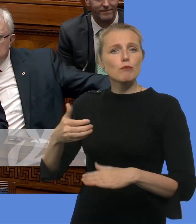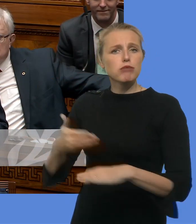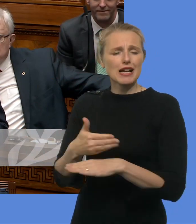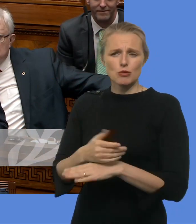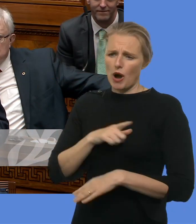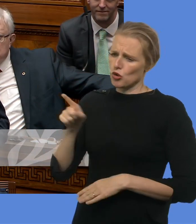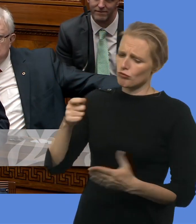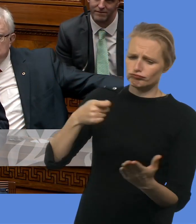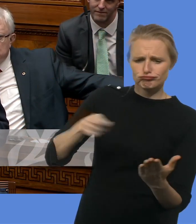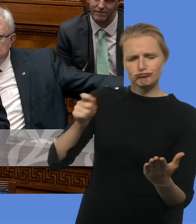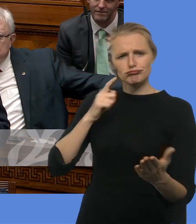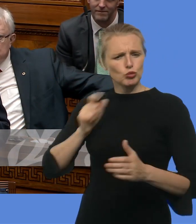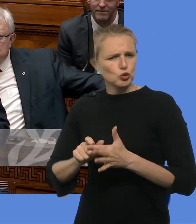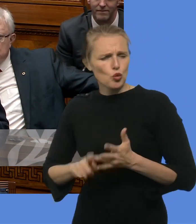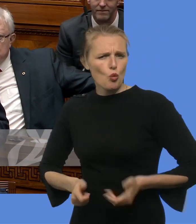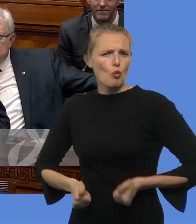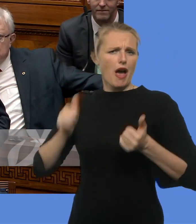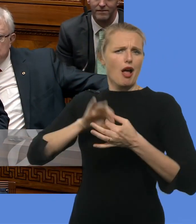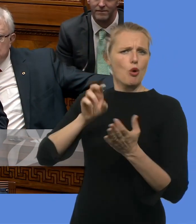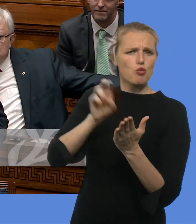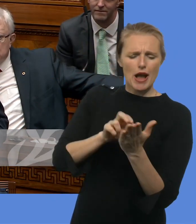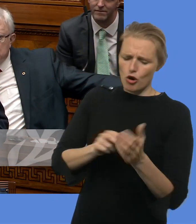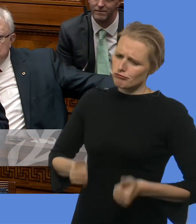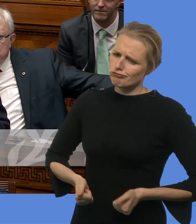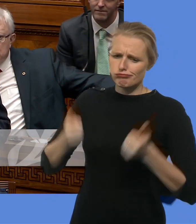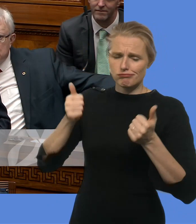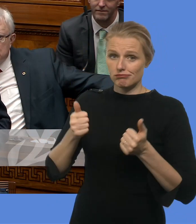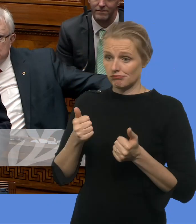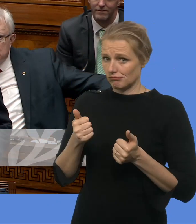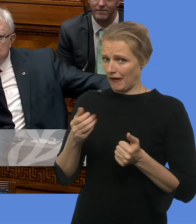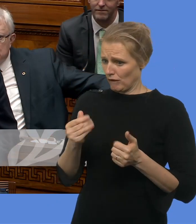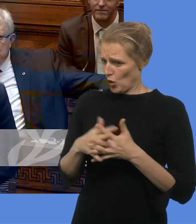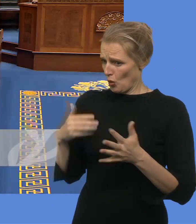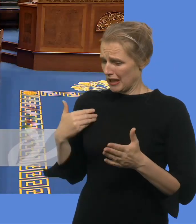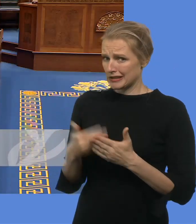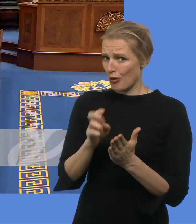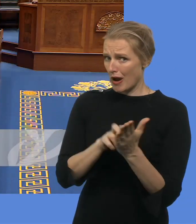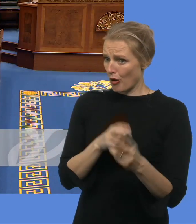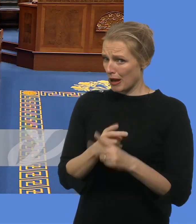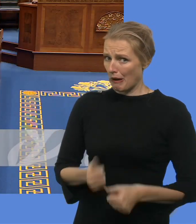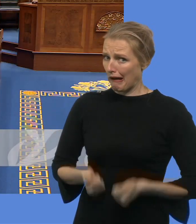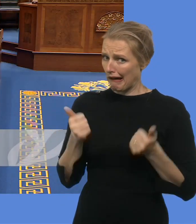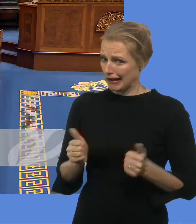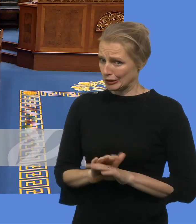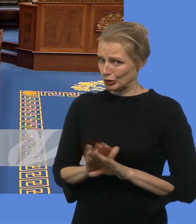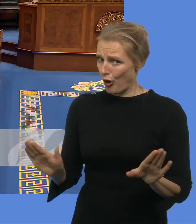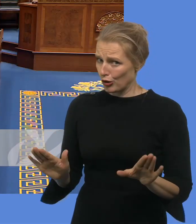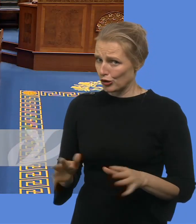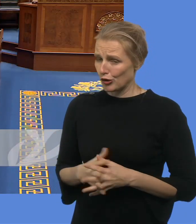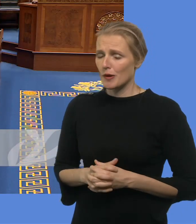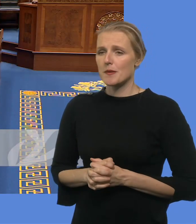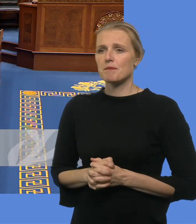March and said that it was doing just fine on record keeping. It appears in the last couple of weeks that we certainly aren't. Minister. So